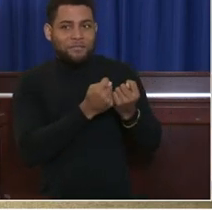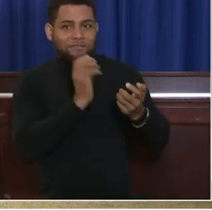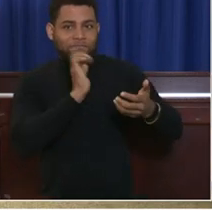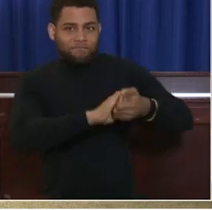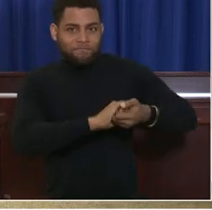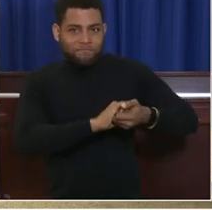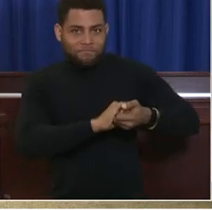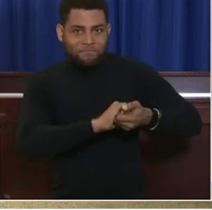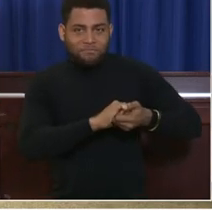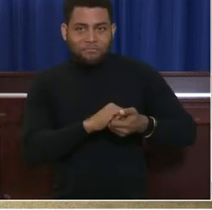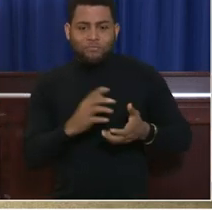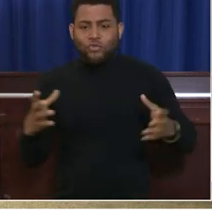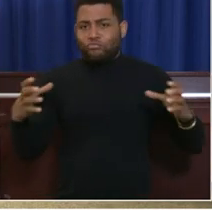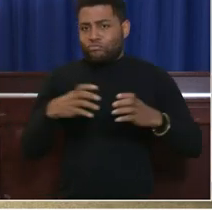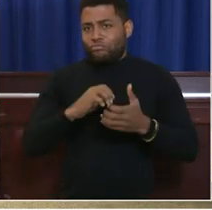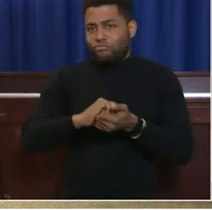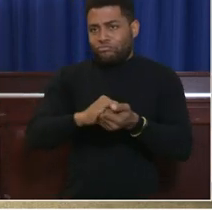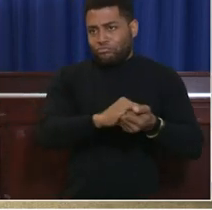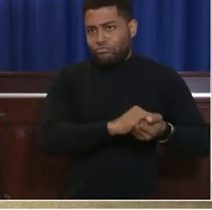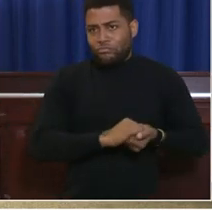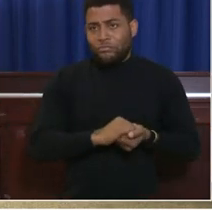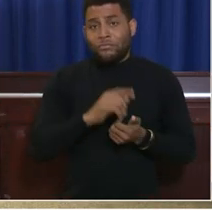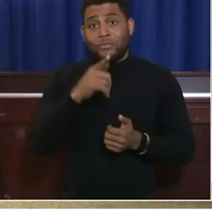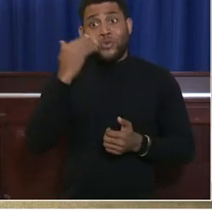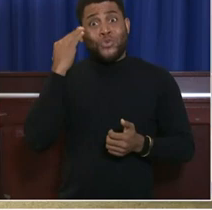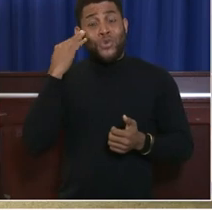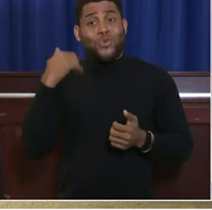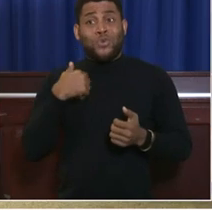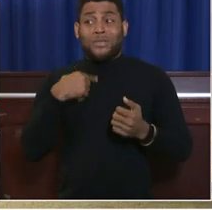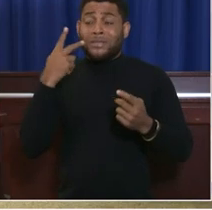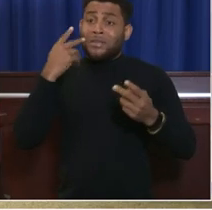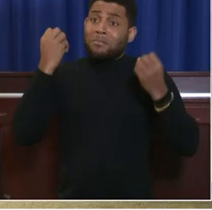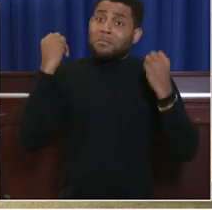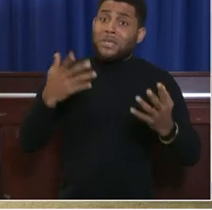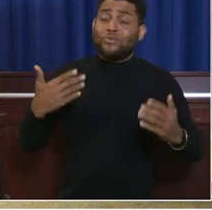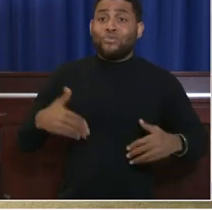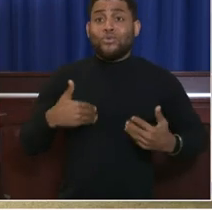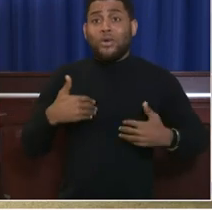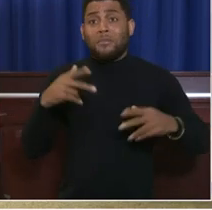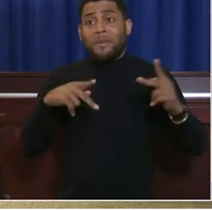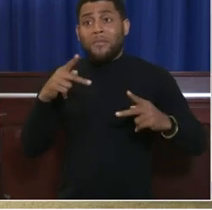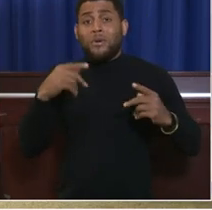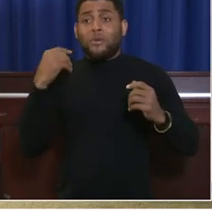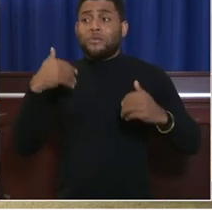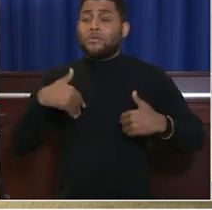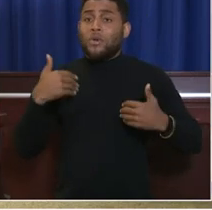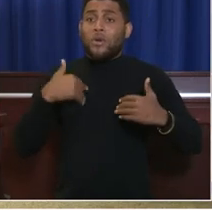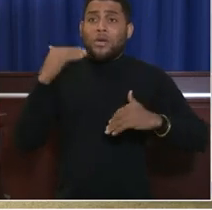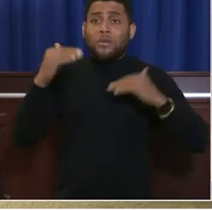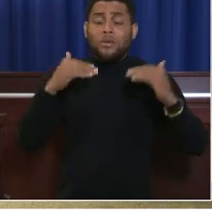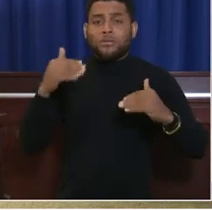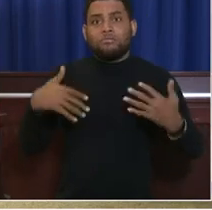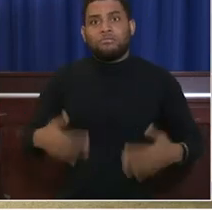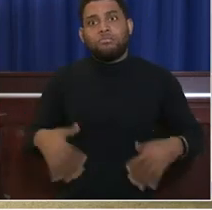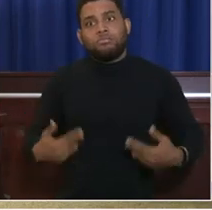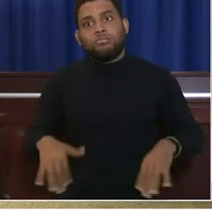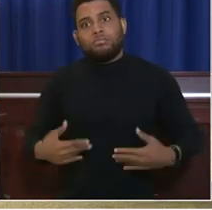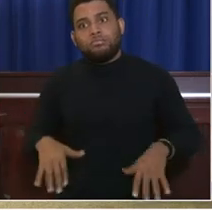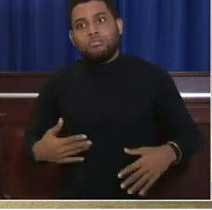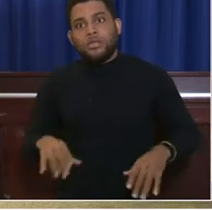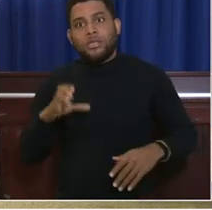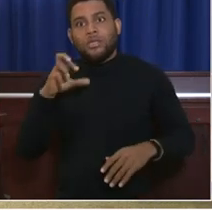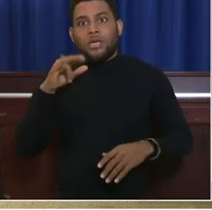seeing juveniles and young adults involved in crimes at a rate that is unacceptable. We also see far too